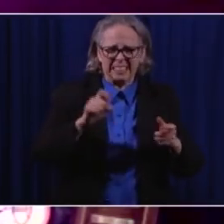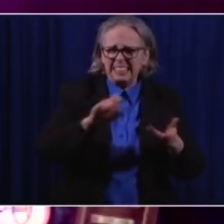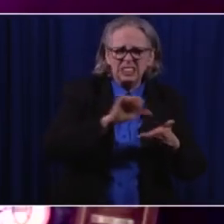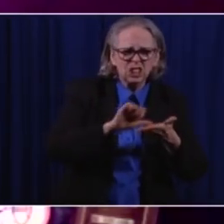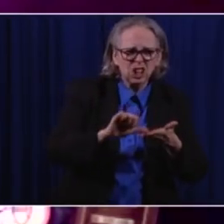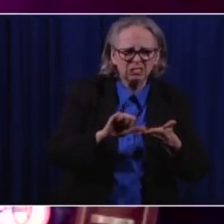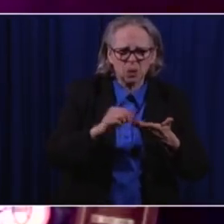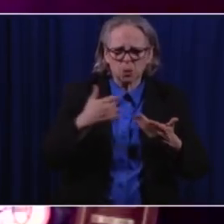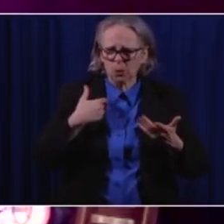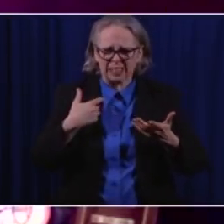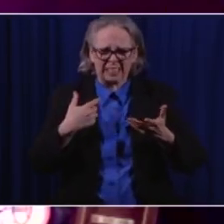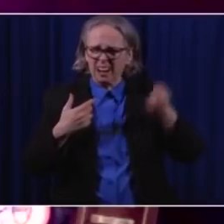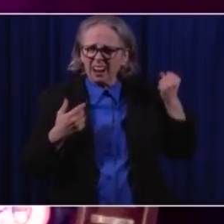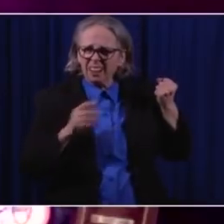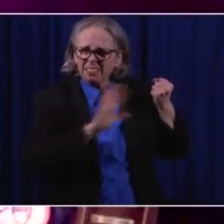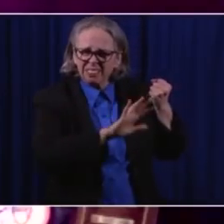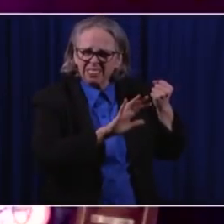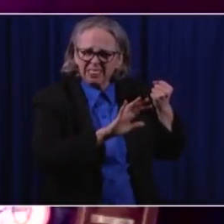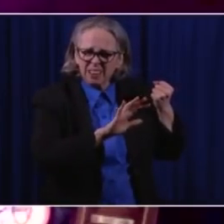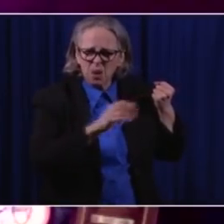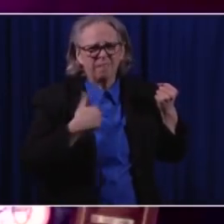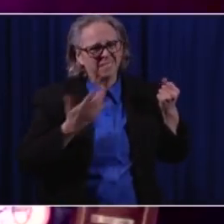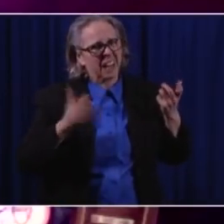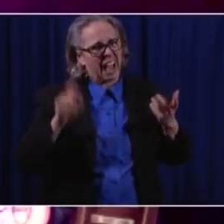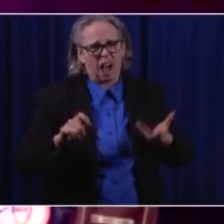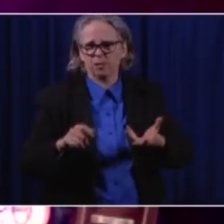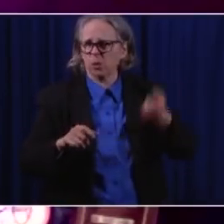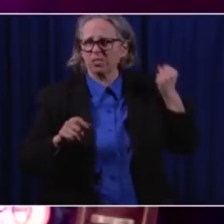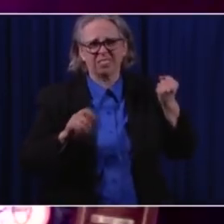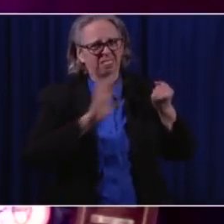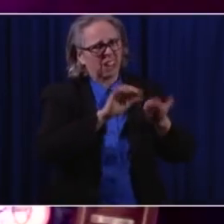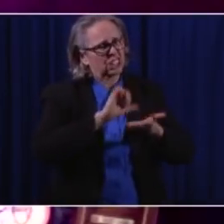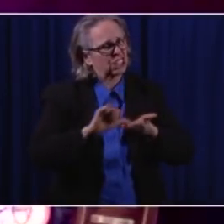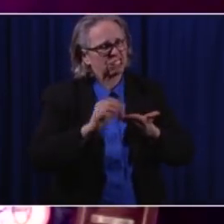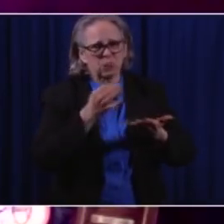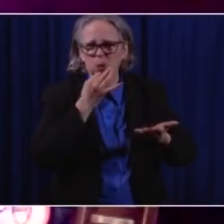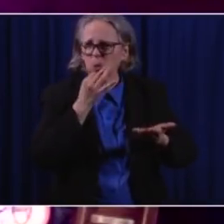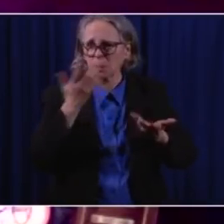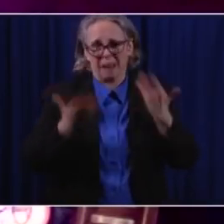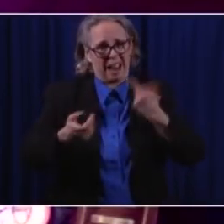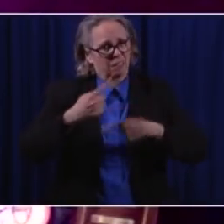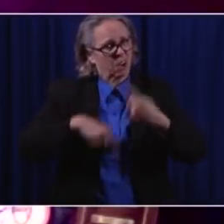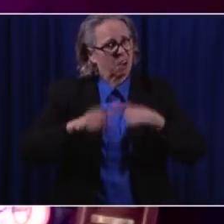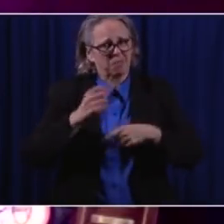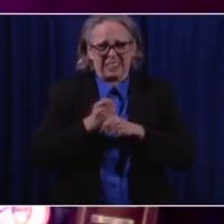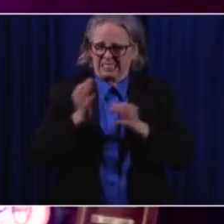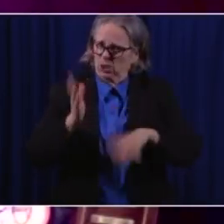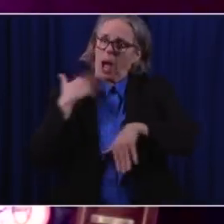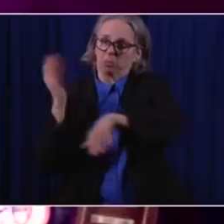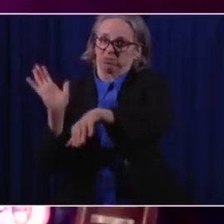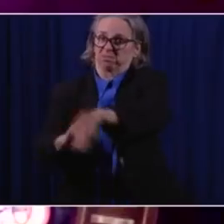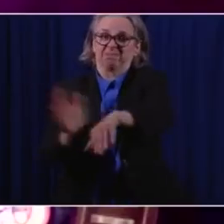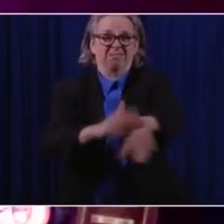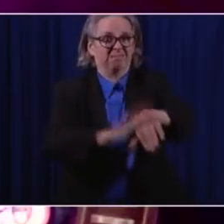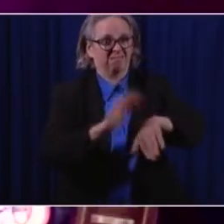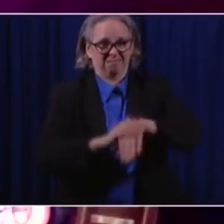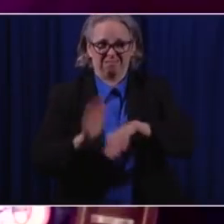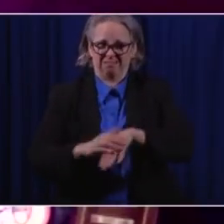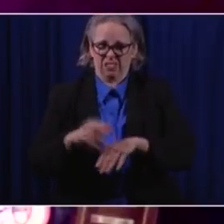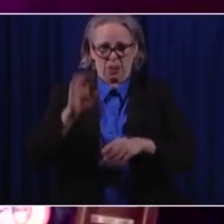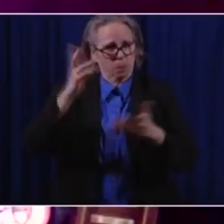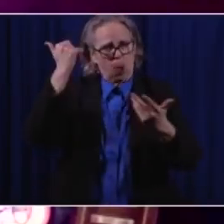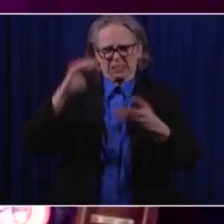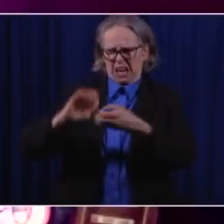we're extremely close to that. And I think that's true of everyone in the state. This is not, this is one of those things where you say this is not a